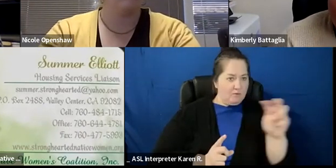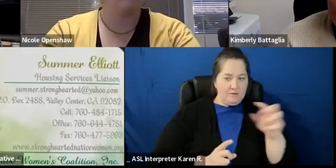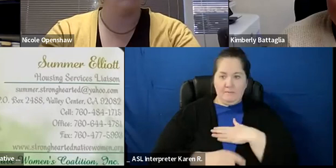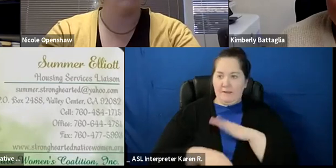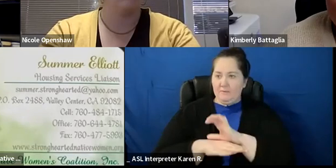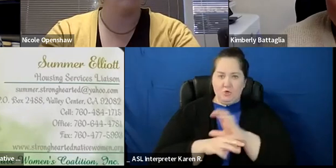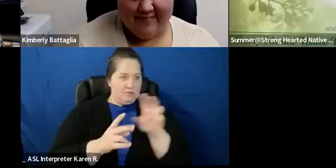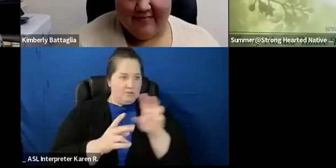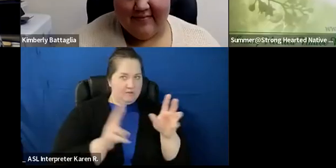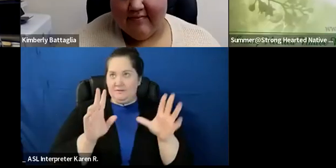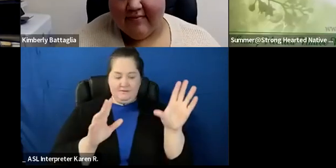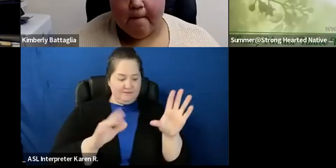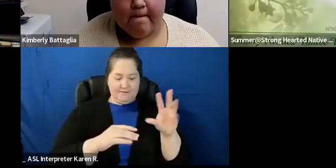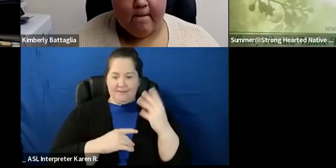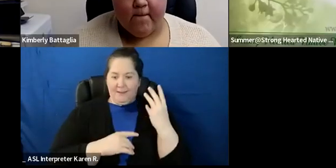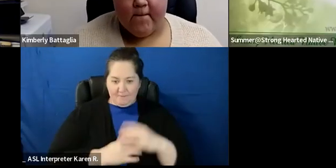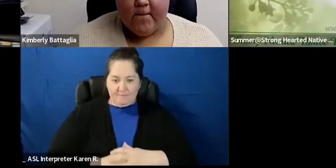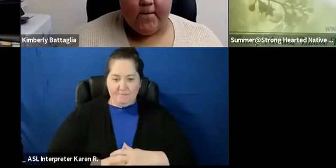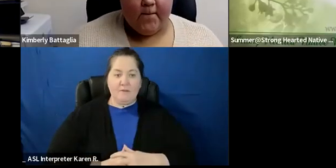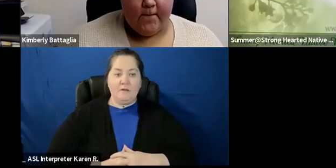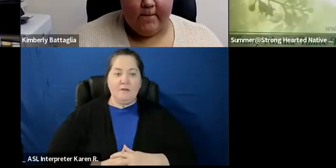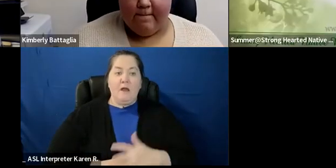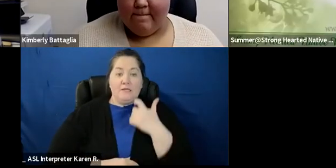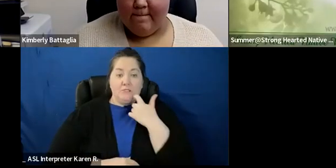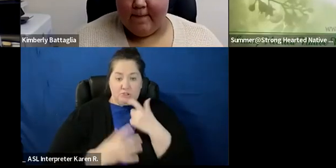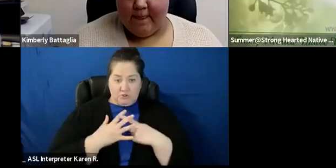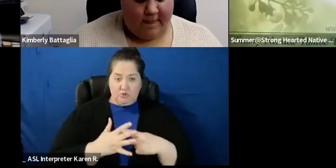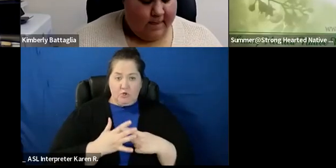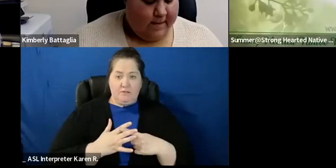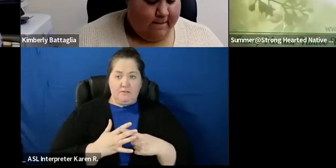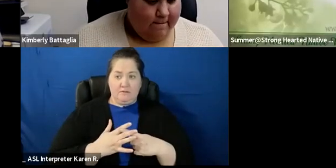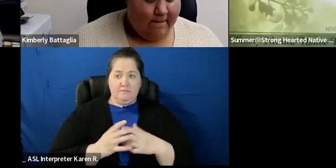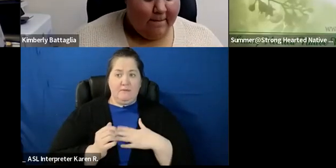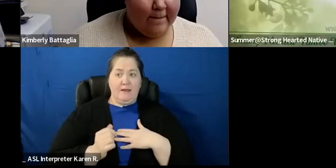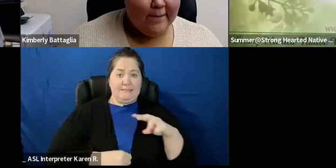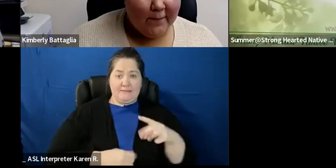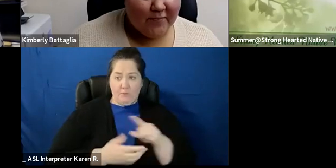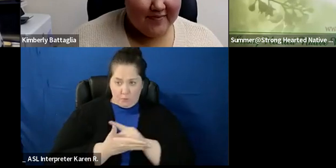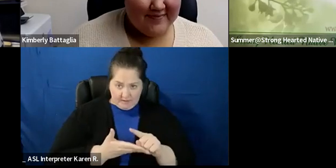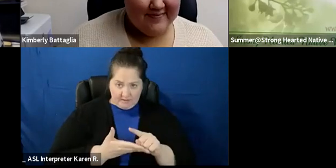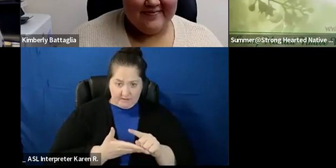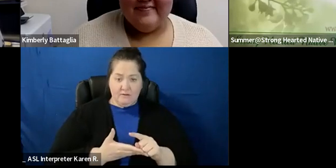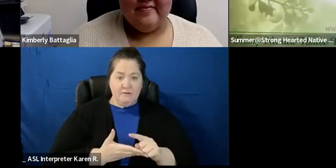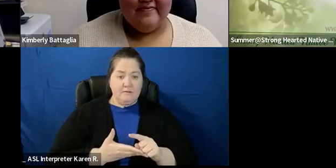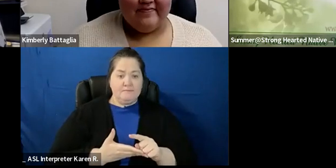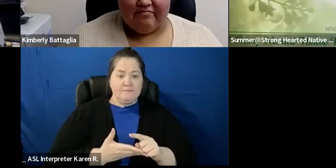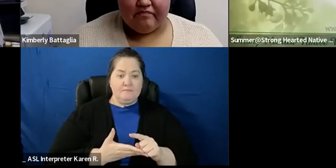weird. So I just started. This is actually my second week, but already